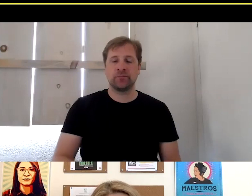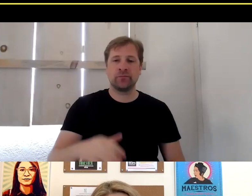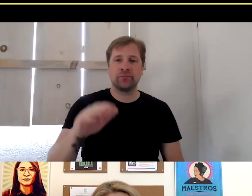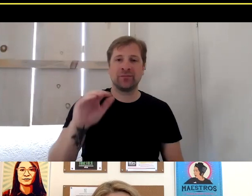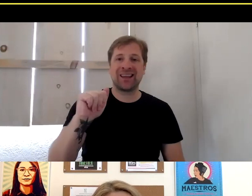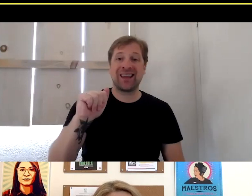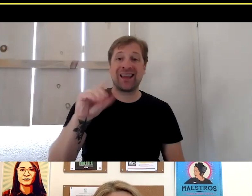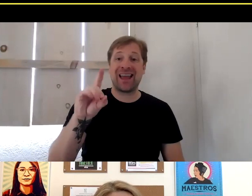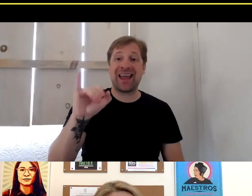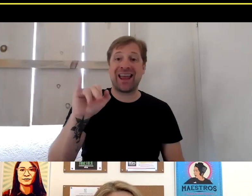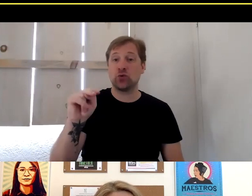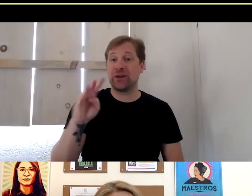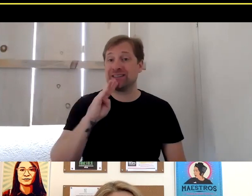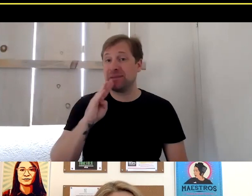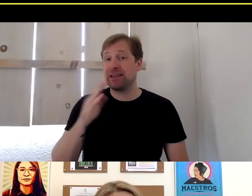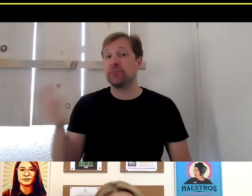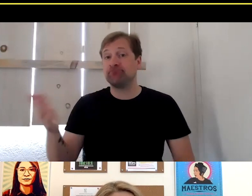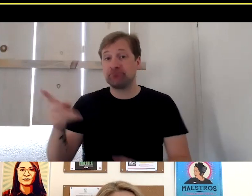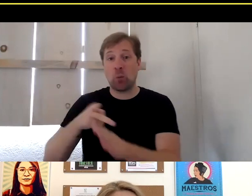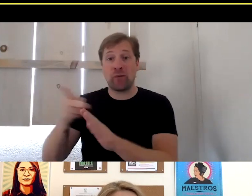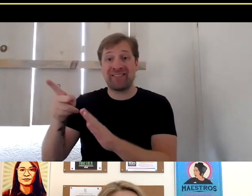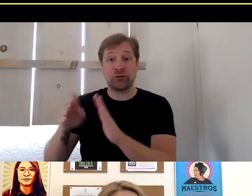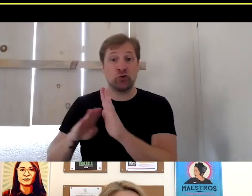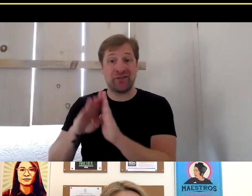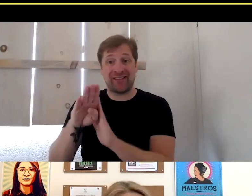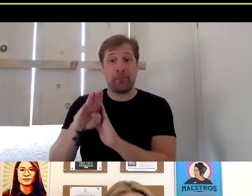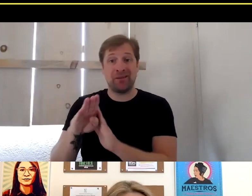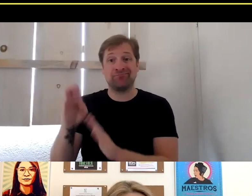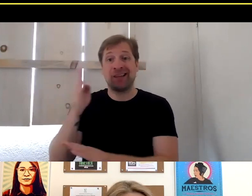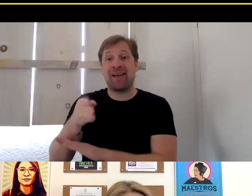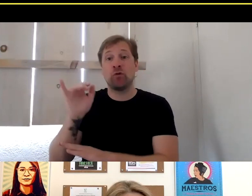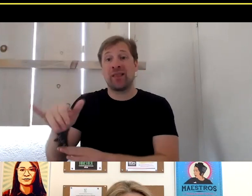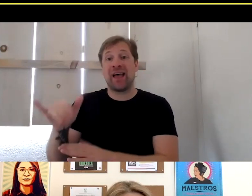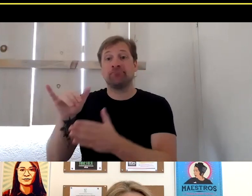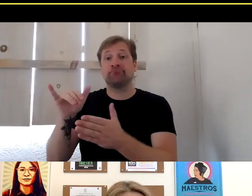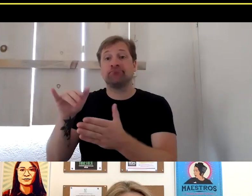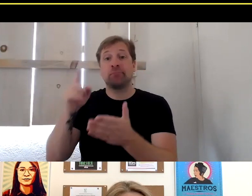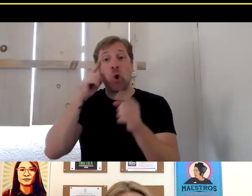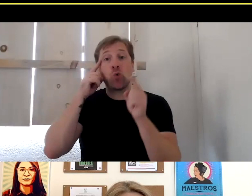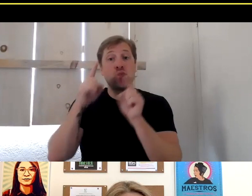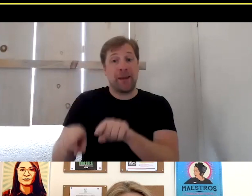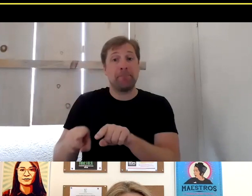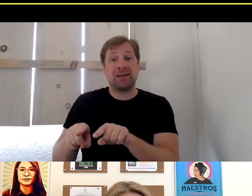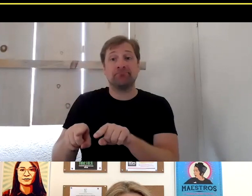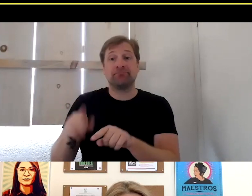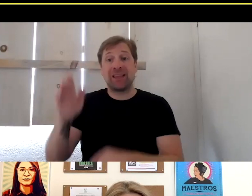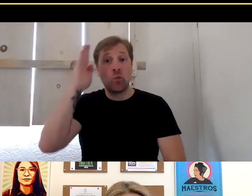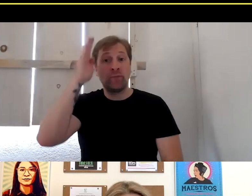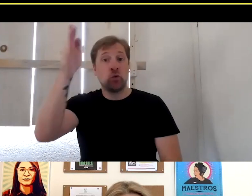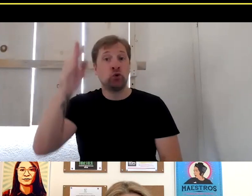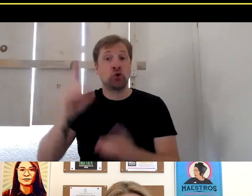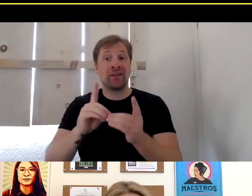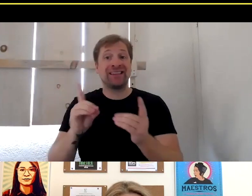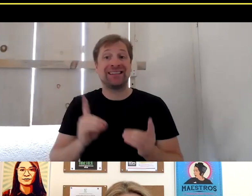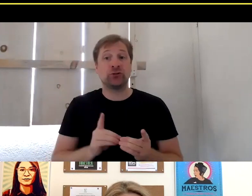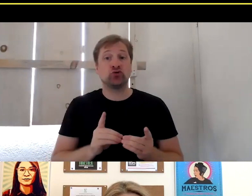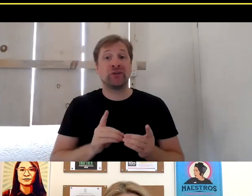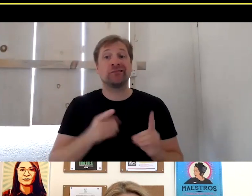development, following this agreement, in the future, the district will